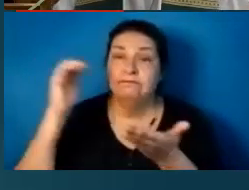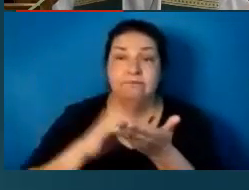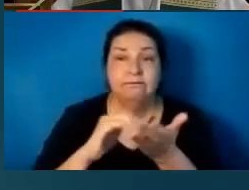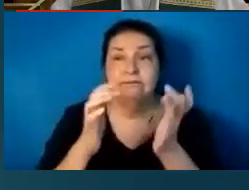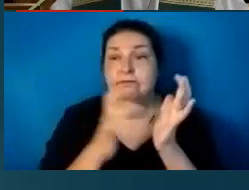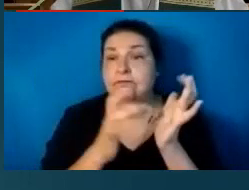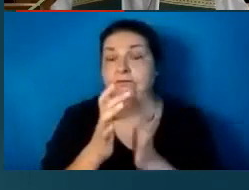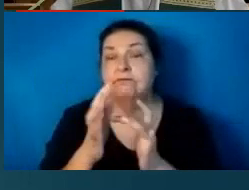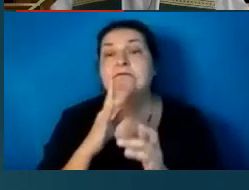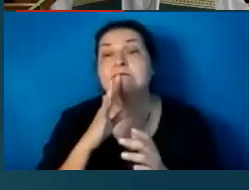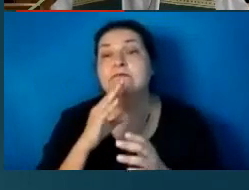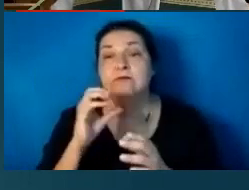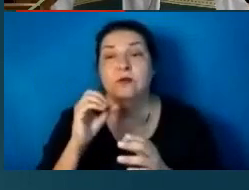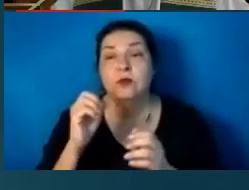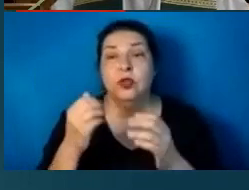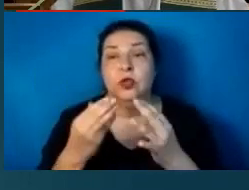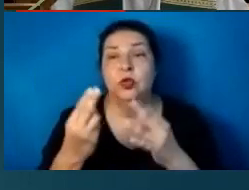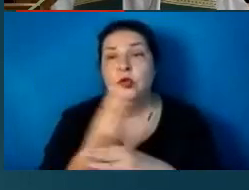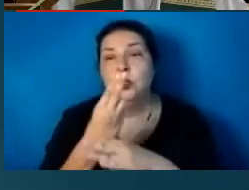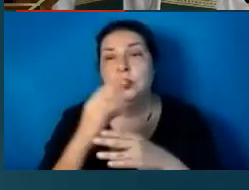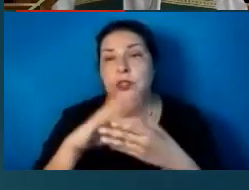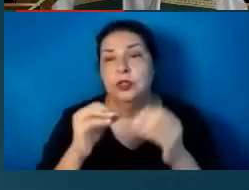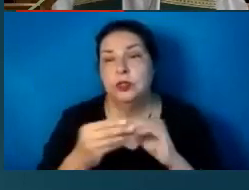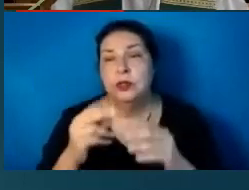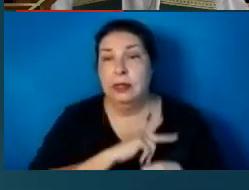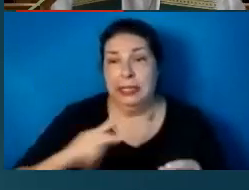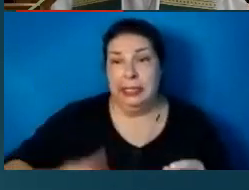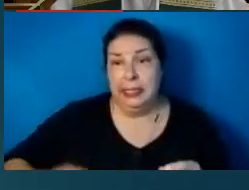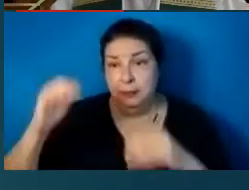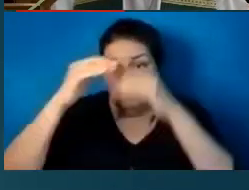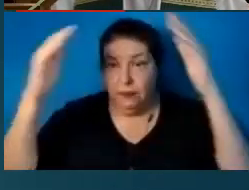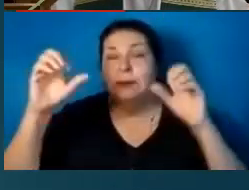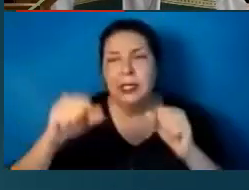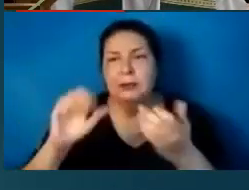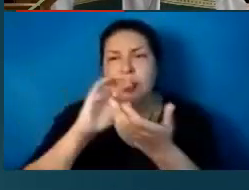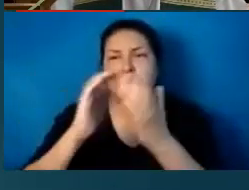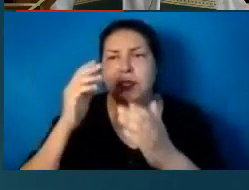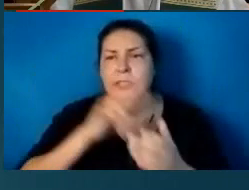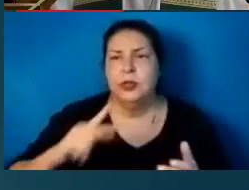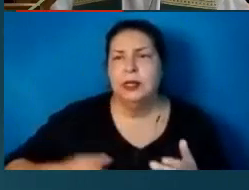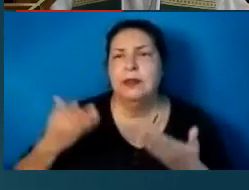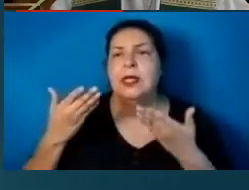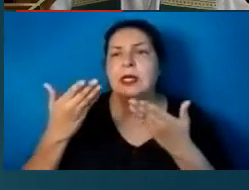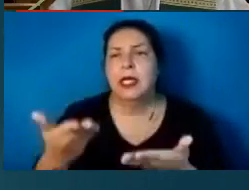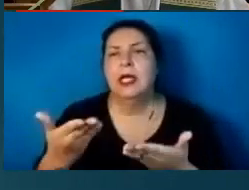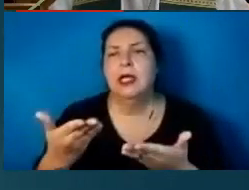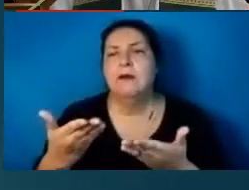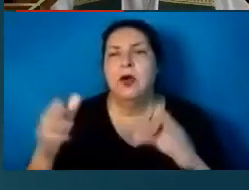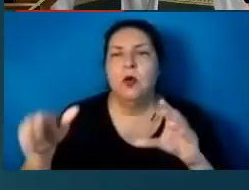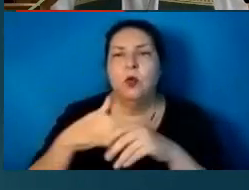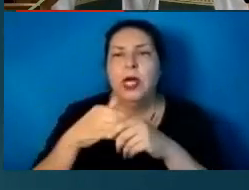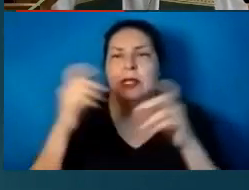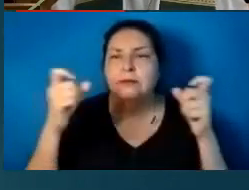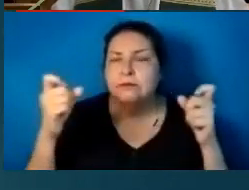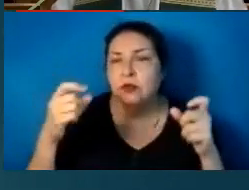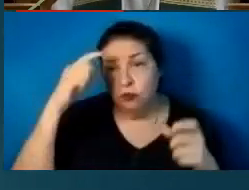spoke to them in parables, saying, "The kingdom of heaven may be compared to a king who gave a wedding feast for his son and sent